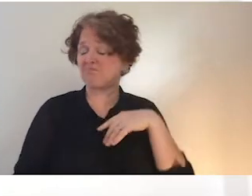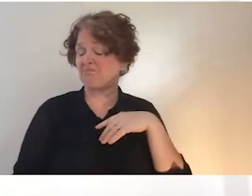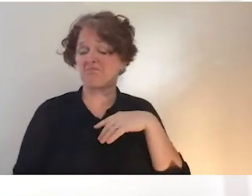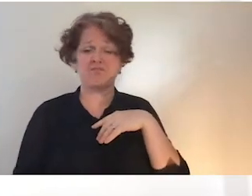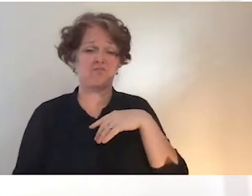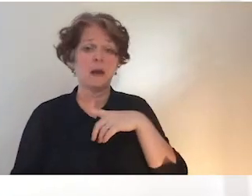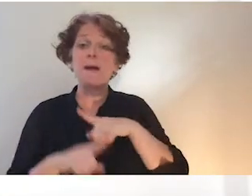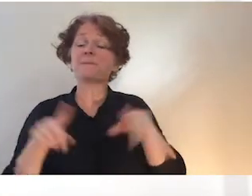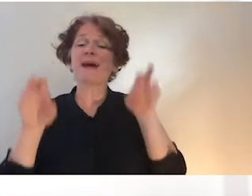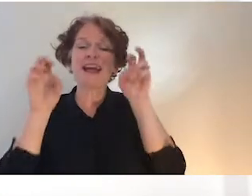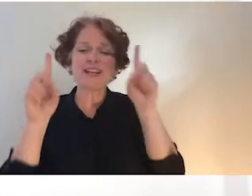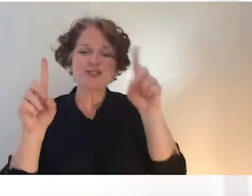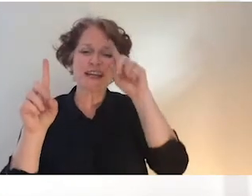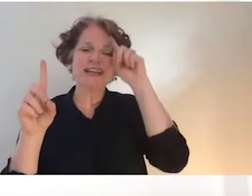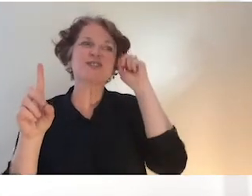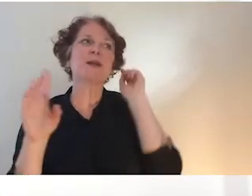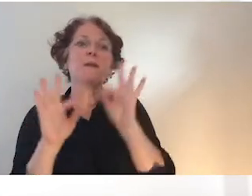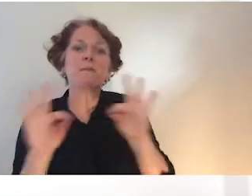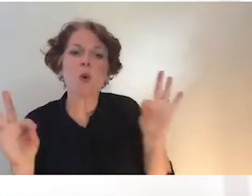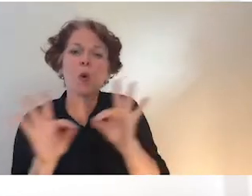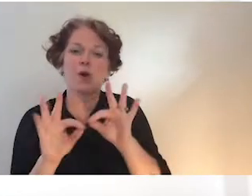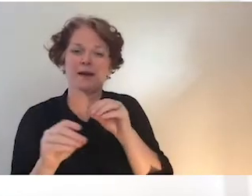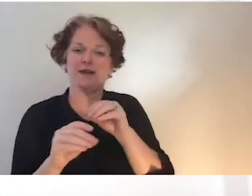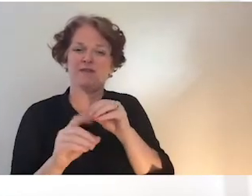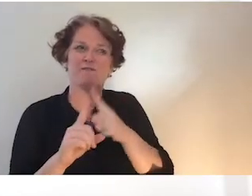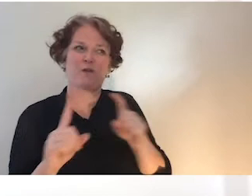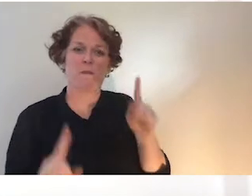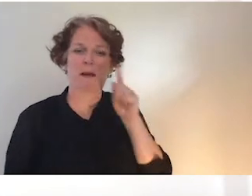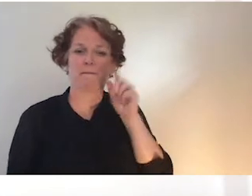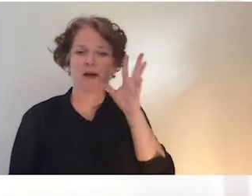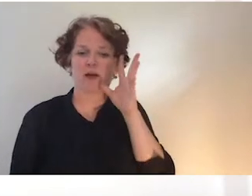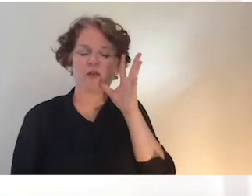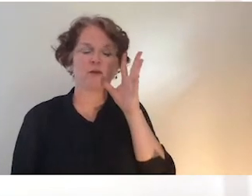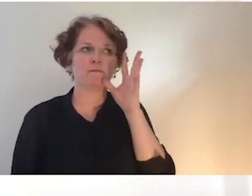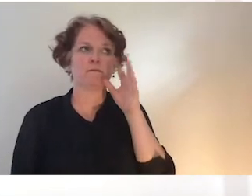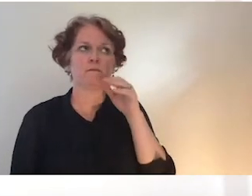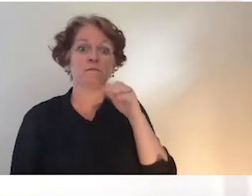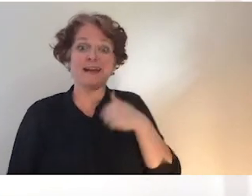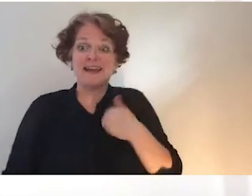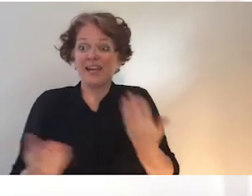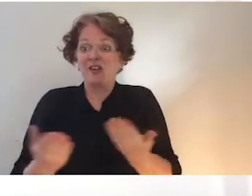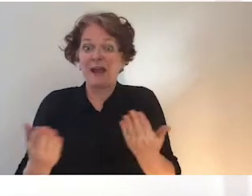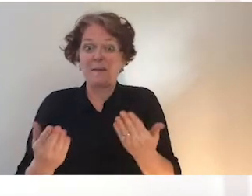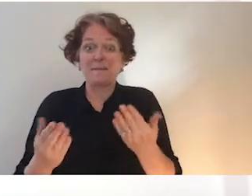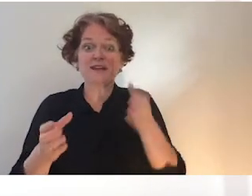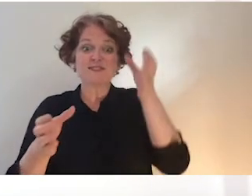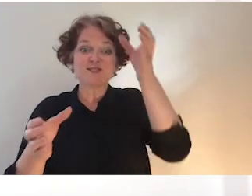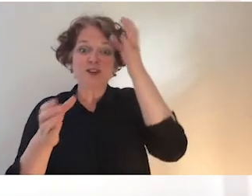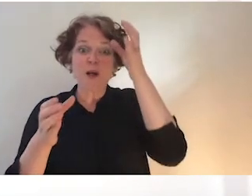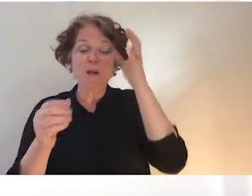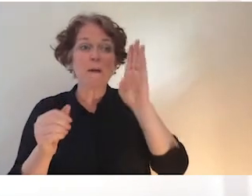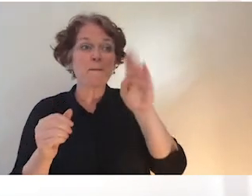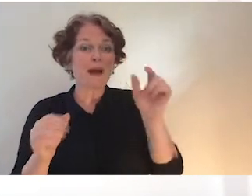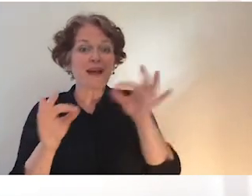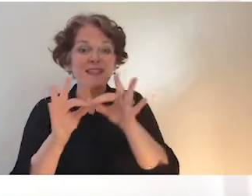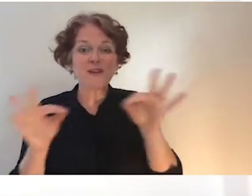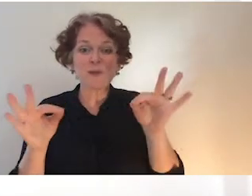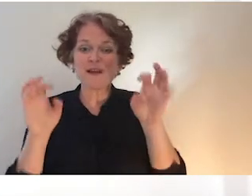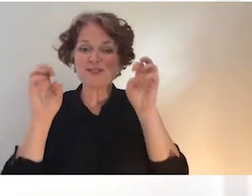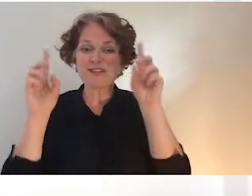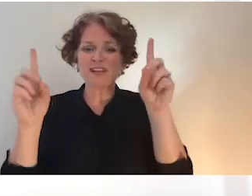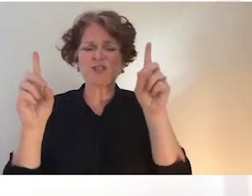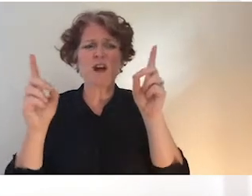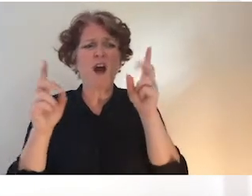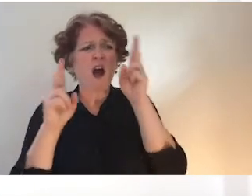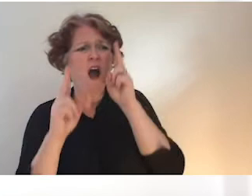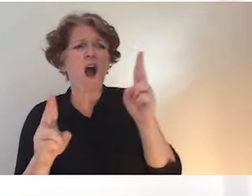but education was a constant in my mother's consejos. And here I am, a scholar on bilingual education who